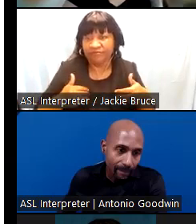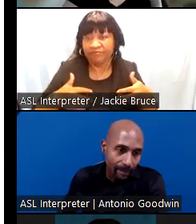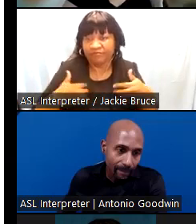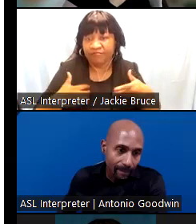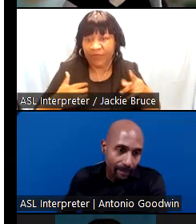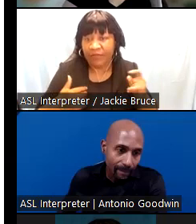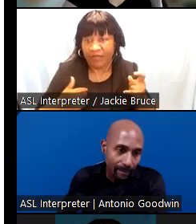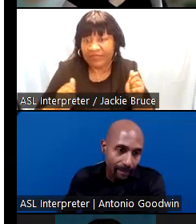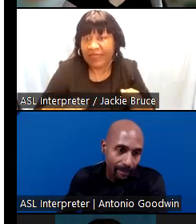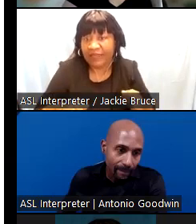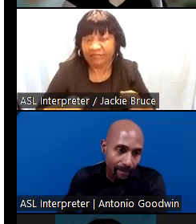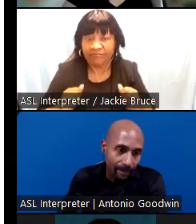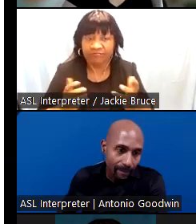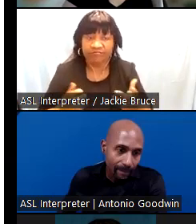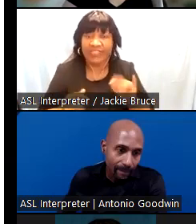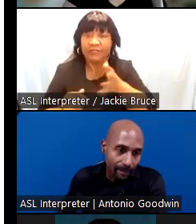monkeypox.